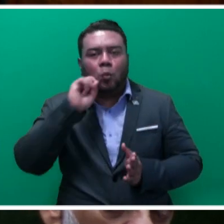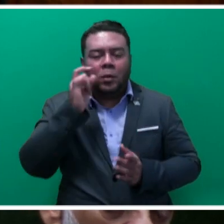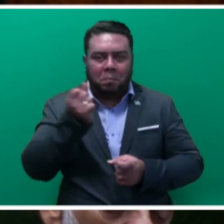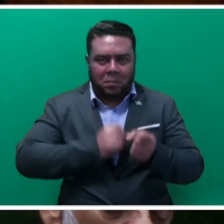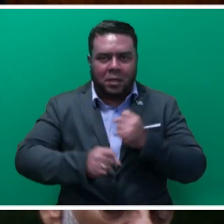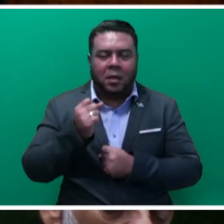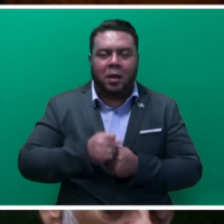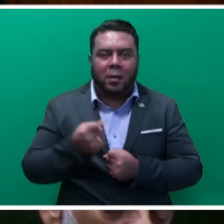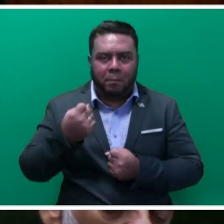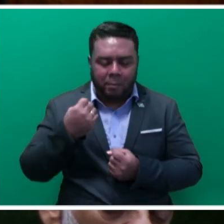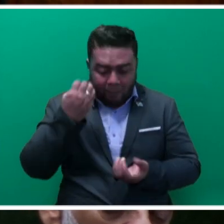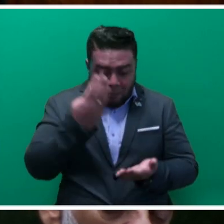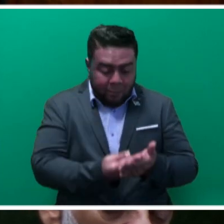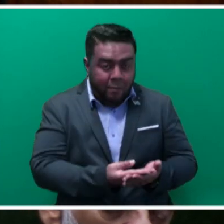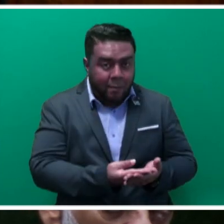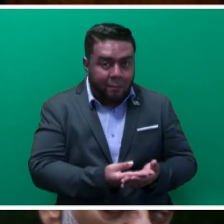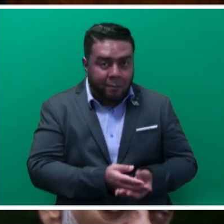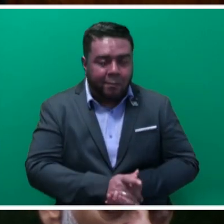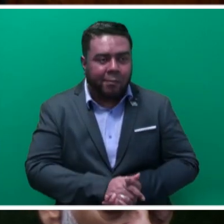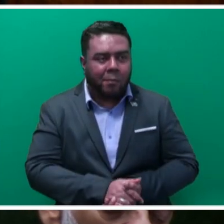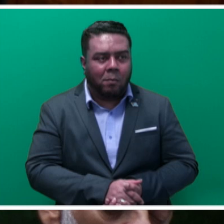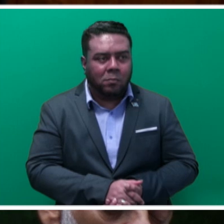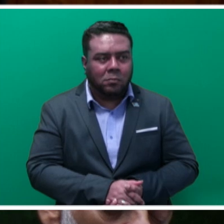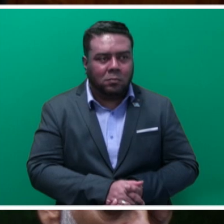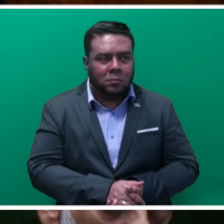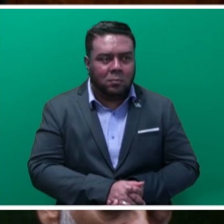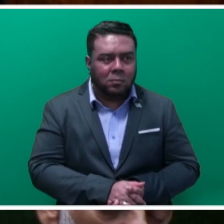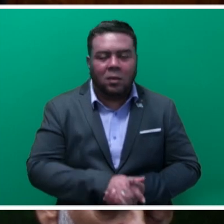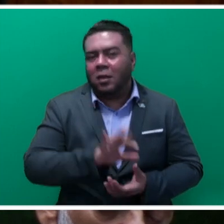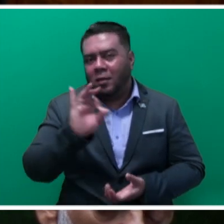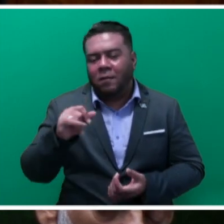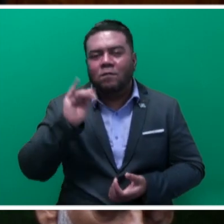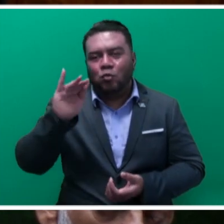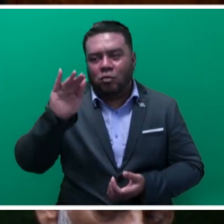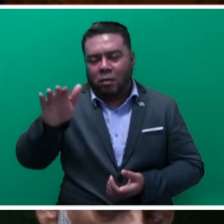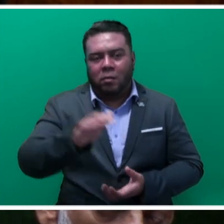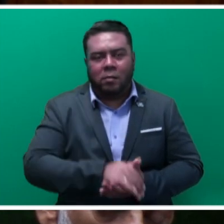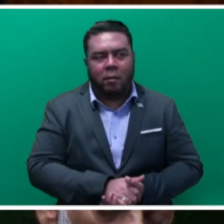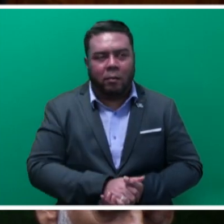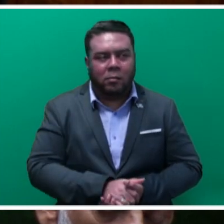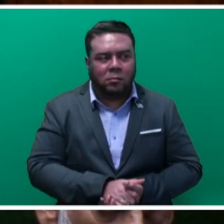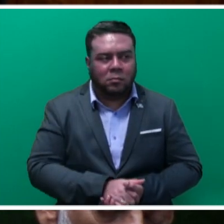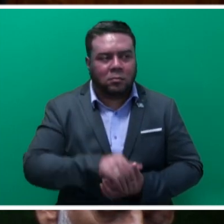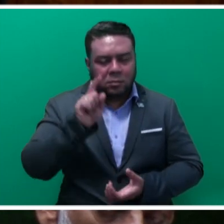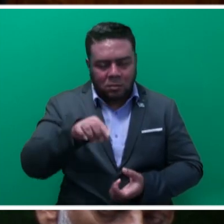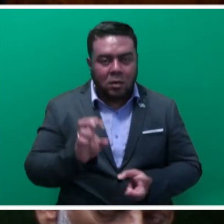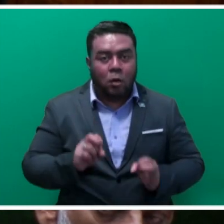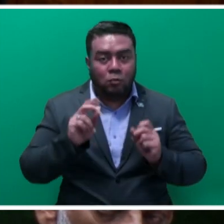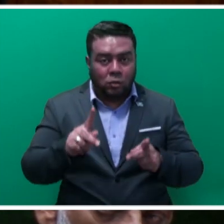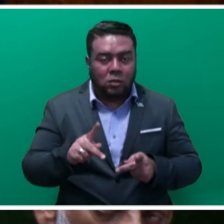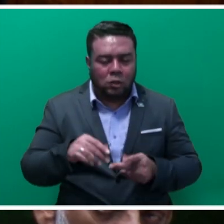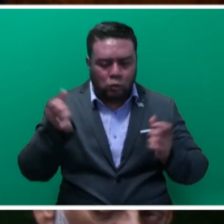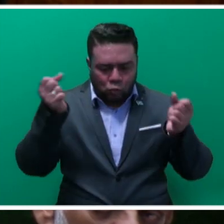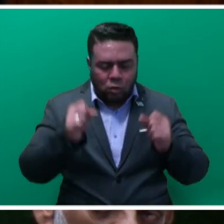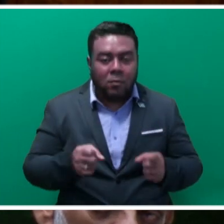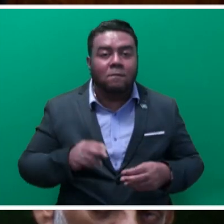evident in the not too distant future. This is an opportunity to shape the future